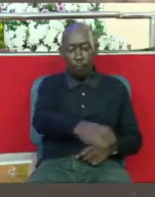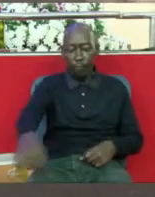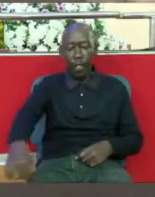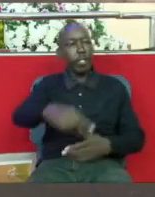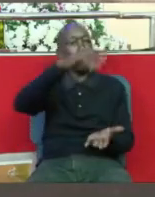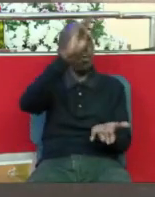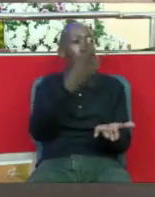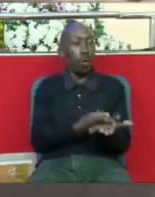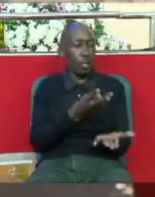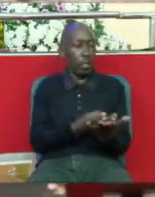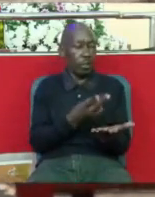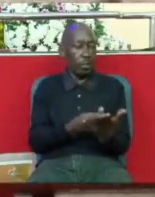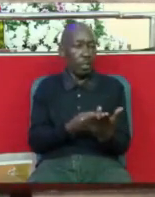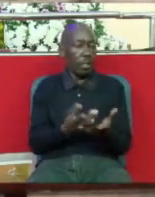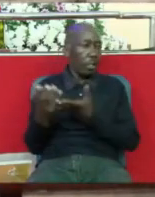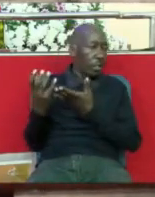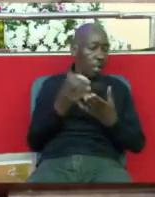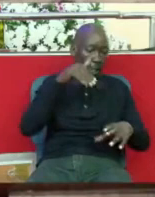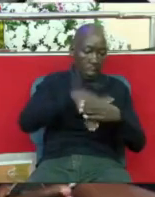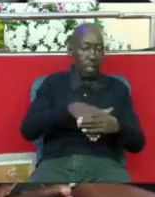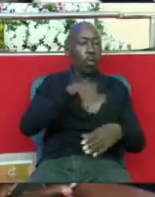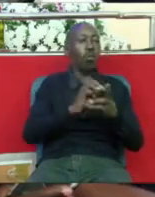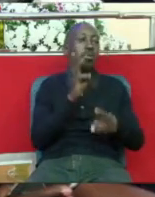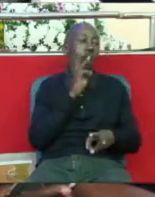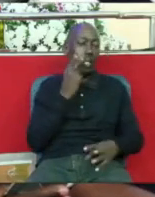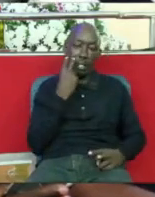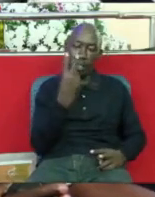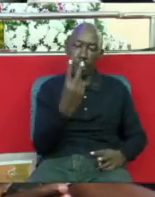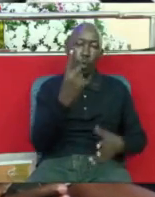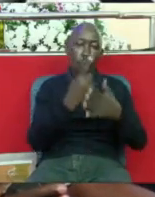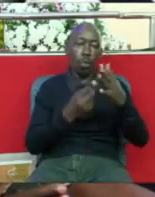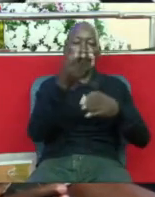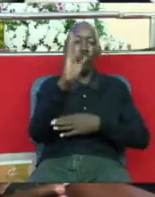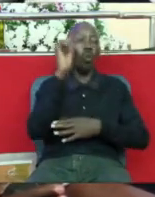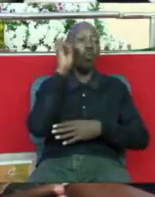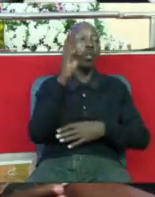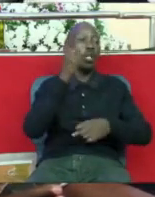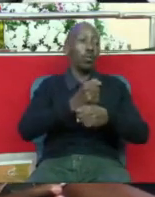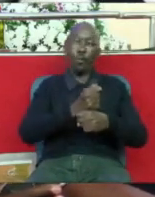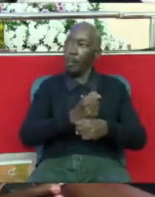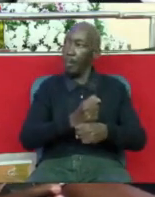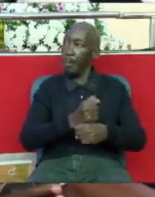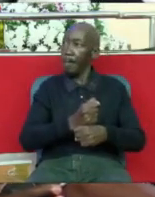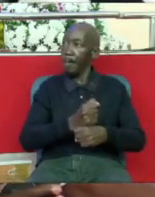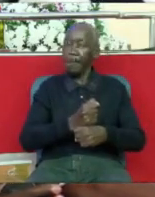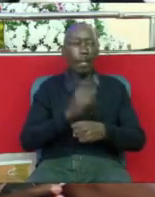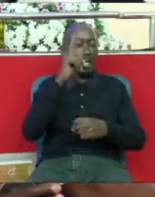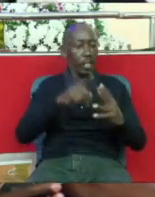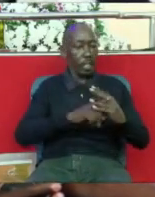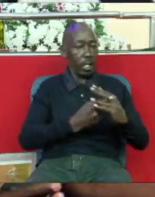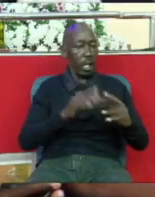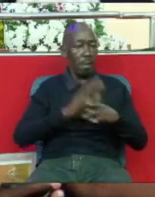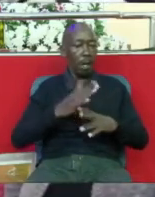Magui yako. Step into that water. Tembea kwenye hao maji. And see what God will do. Uone kile Mungu atafanya. He's done it in my